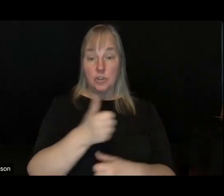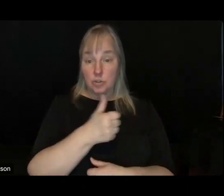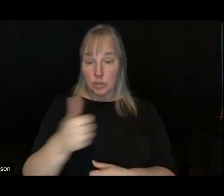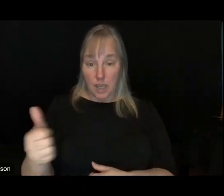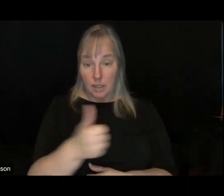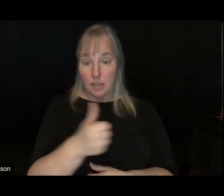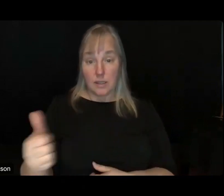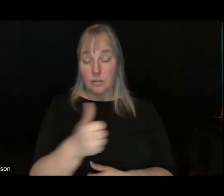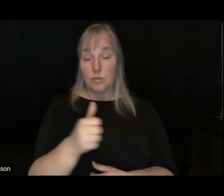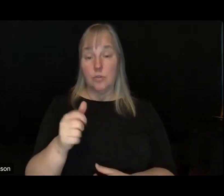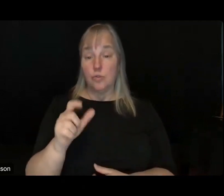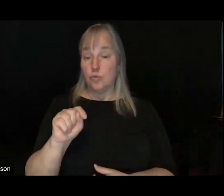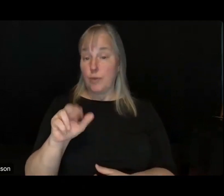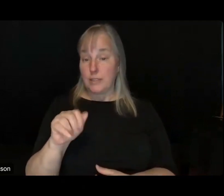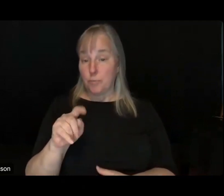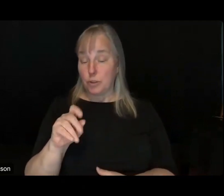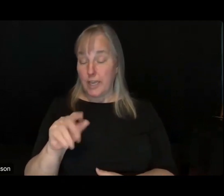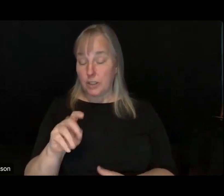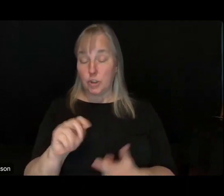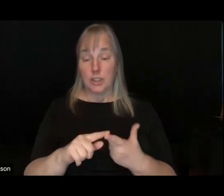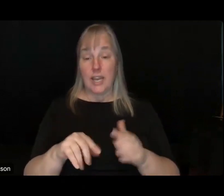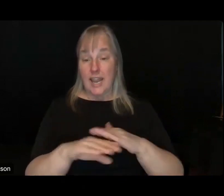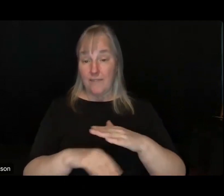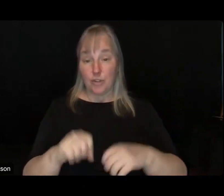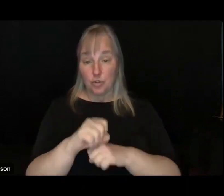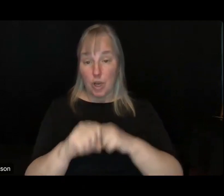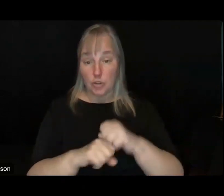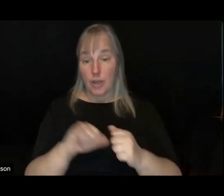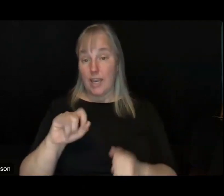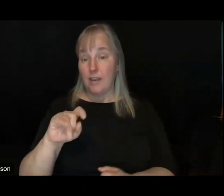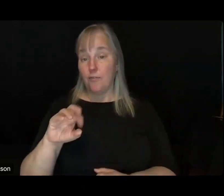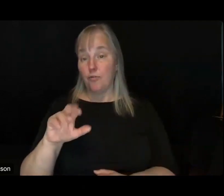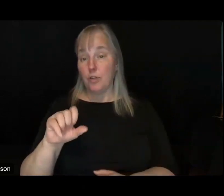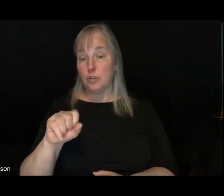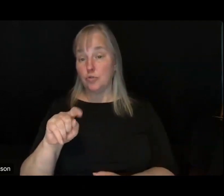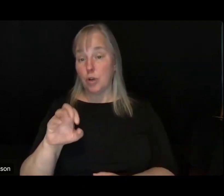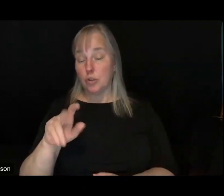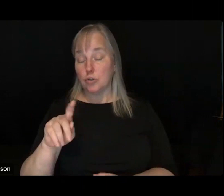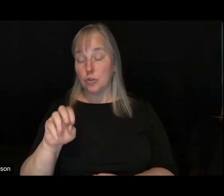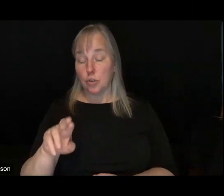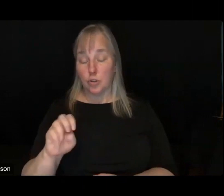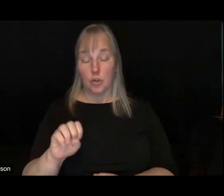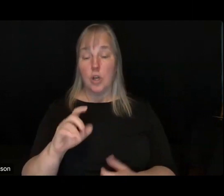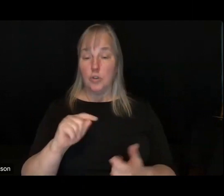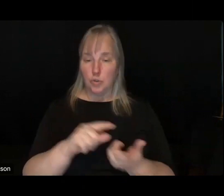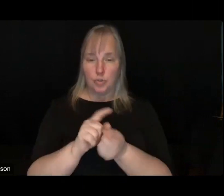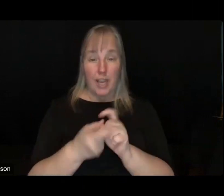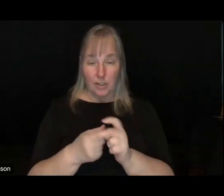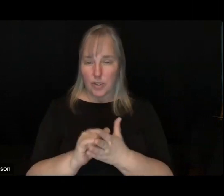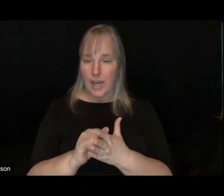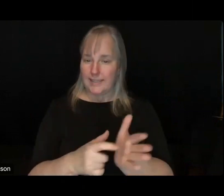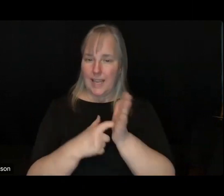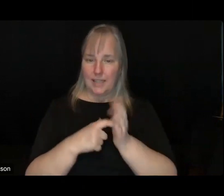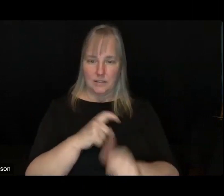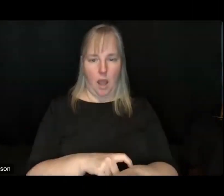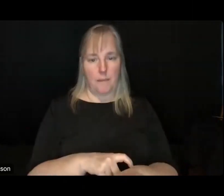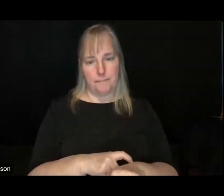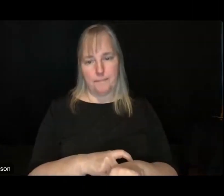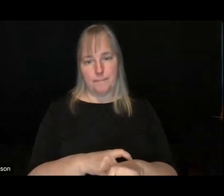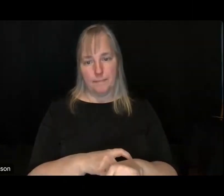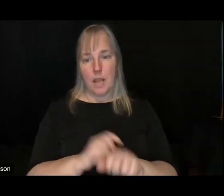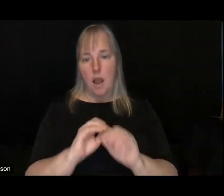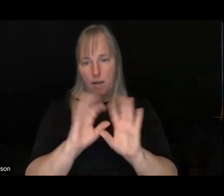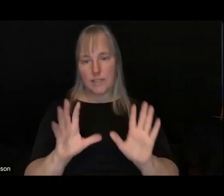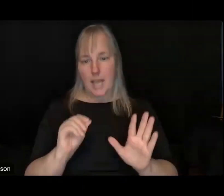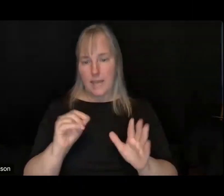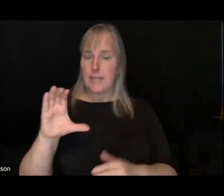infrastructure, a lot of things we were hearing about housing affordability. I mean, that to kind of change that, to change that kind of takes time, obviously, and the